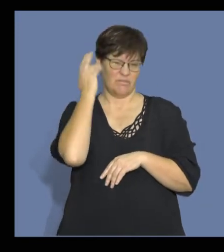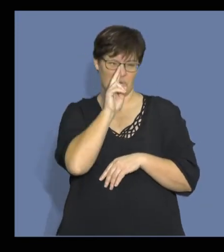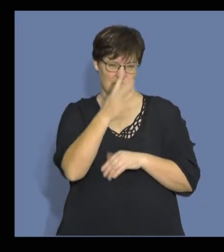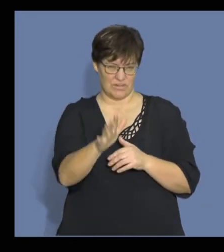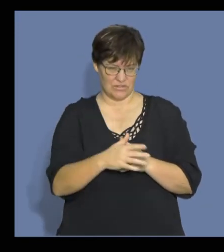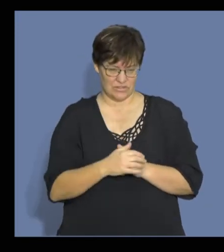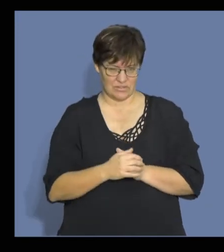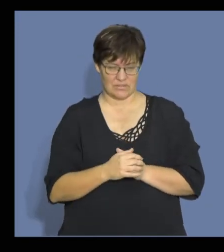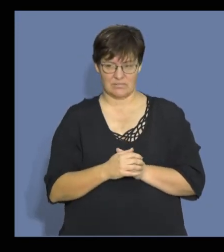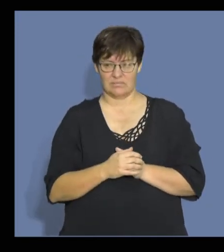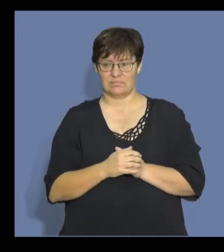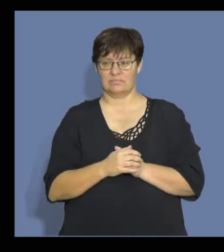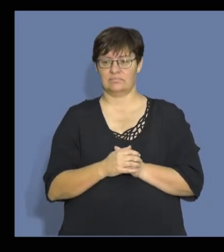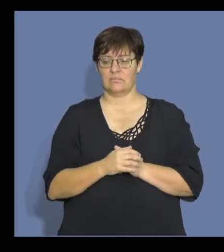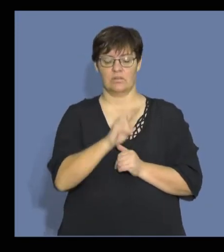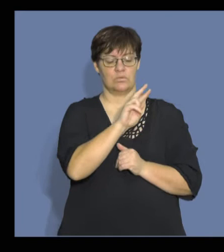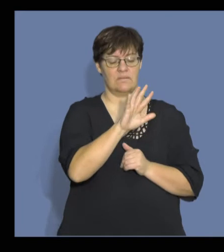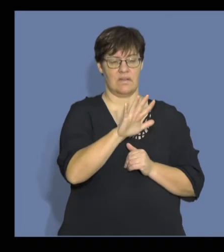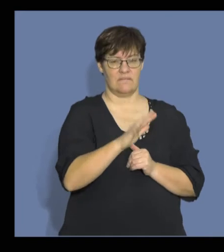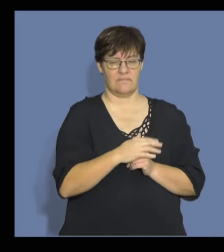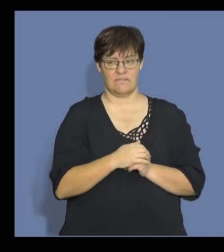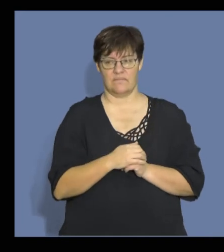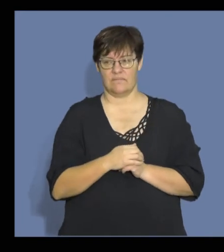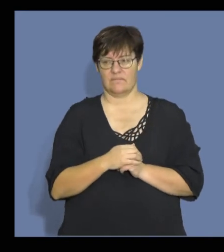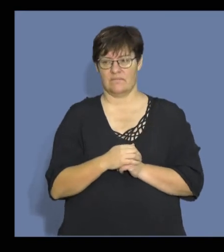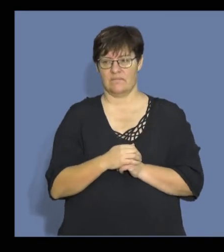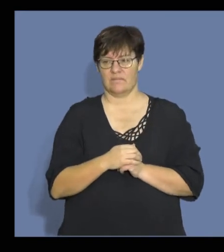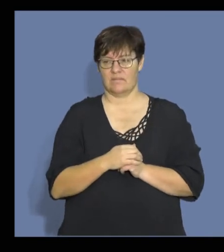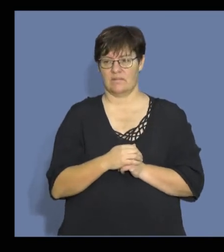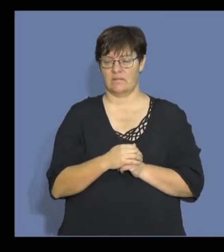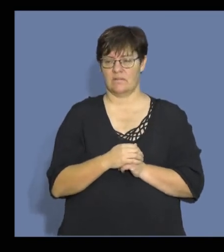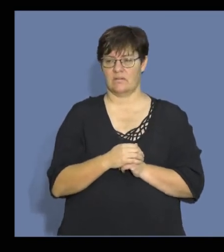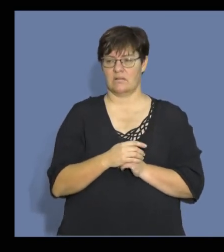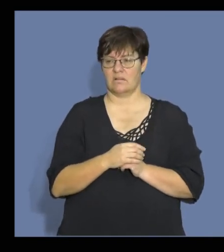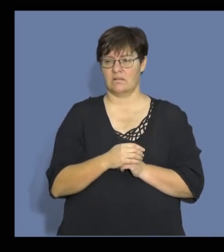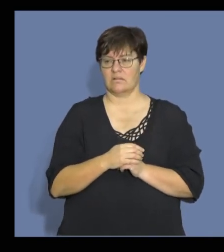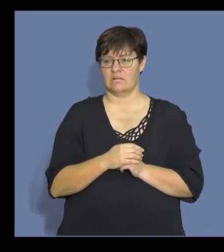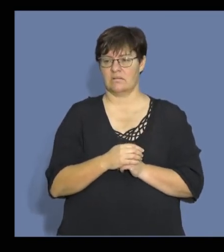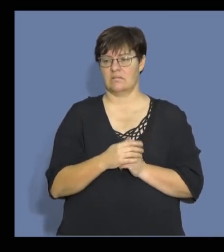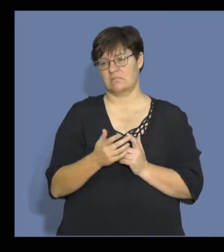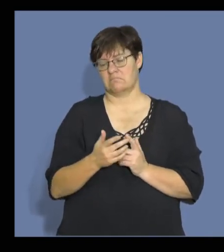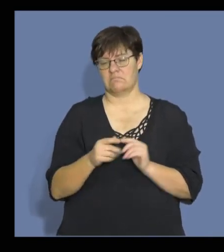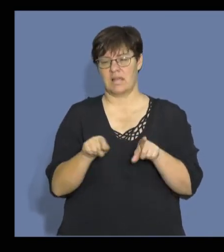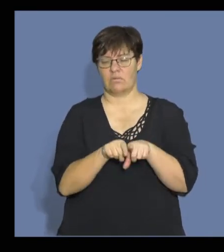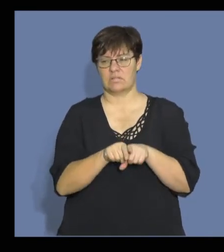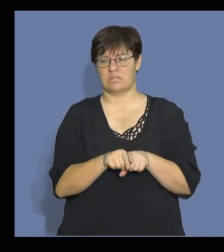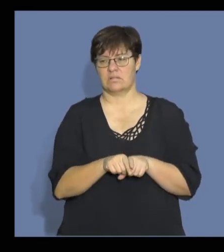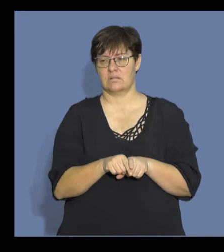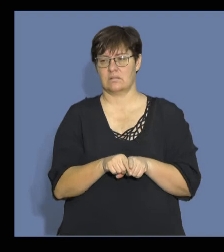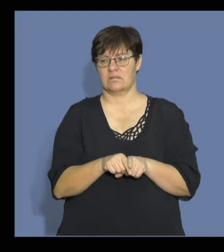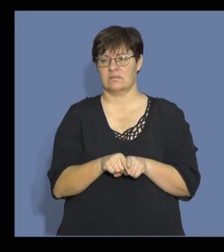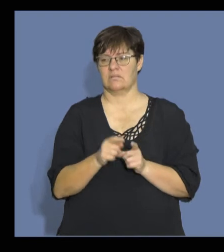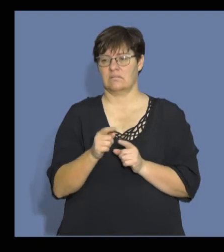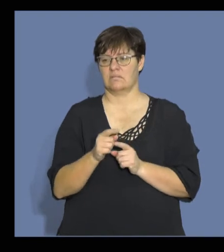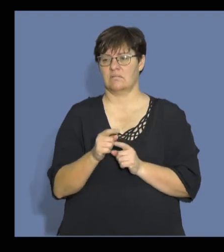we saw in grade 9? So here I'm going to FOIL this out. This is just going to be equal